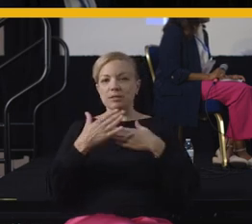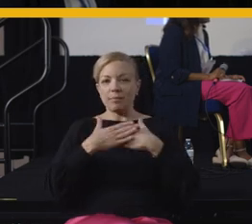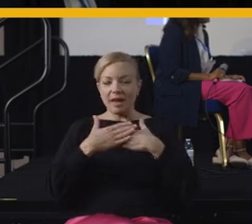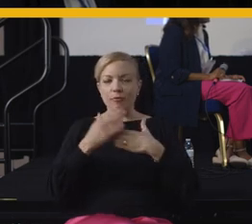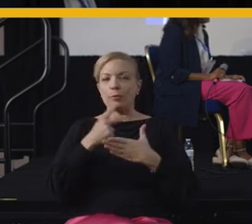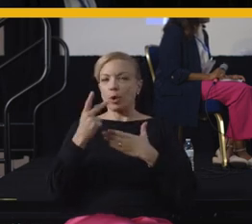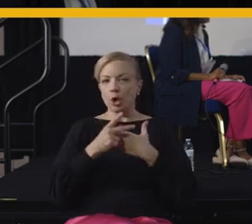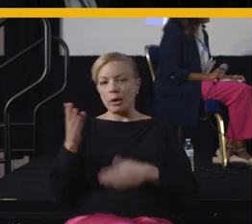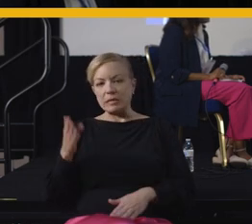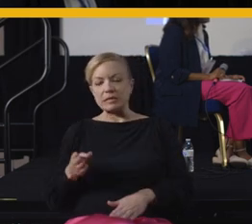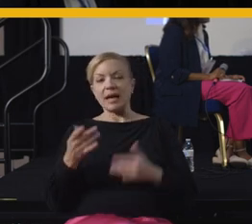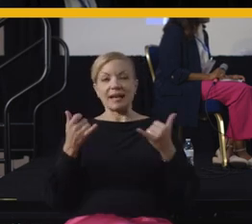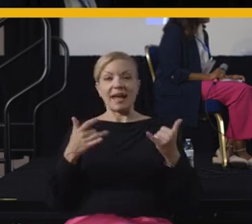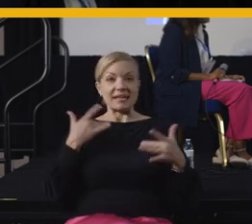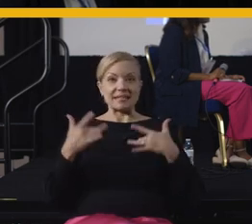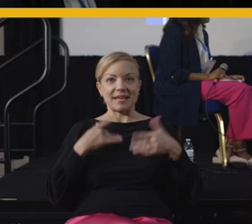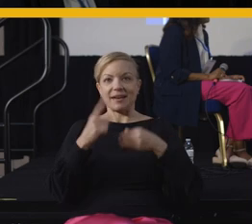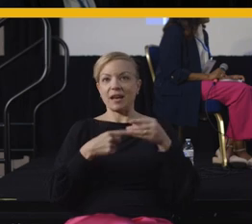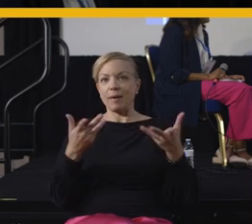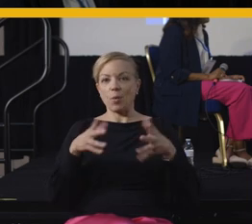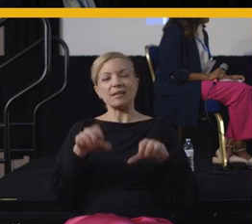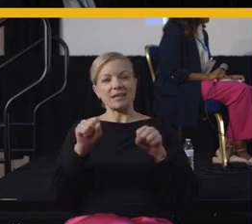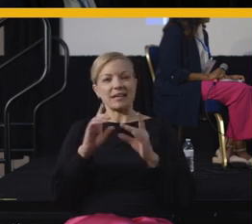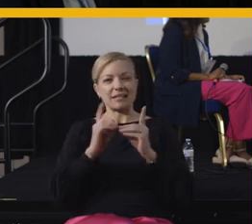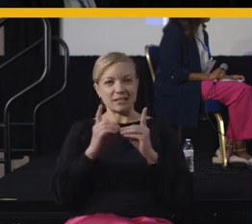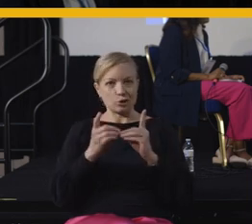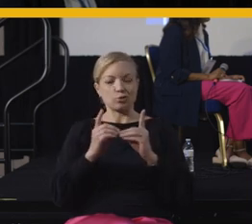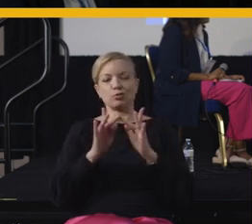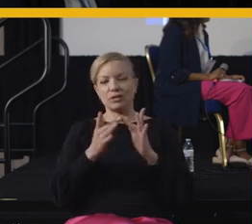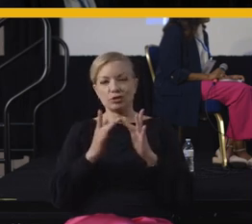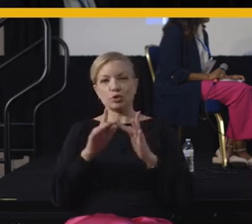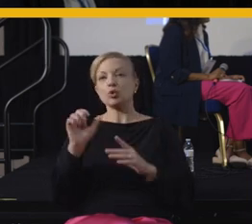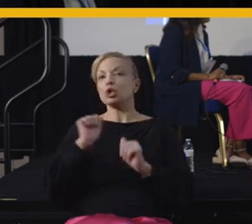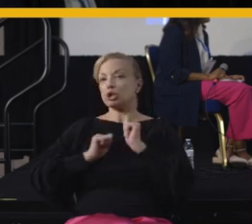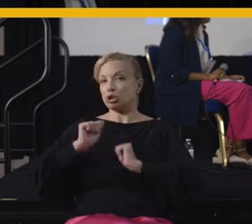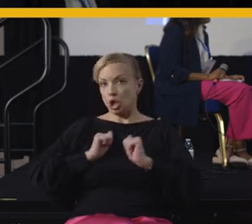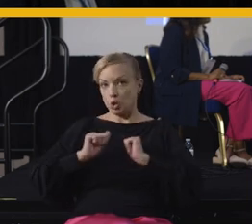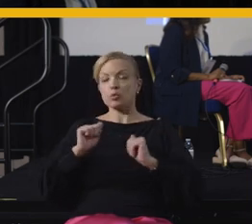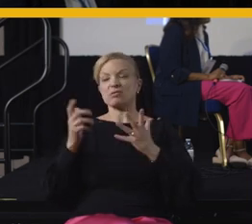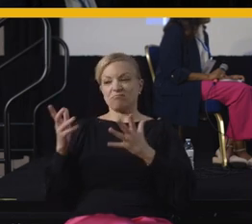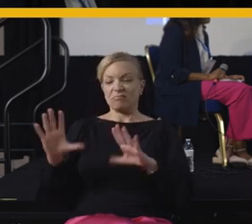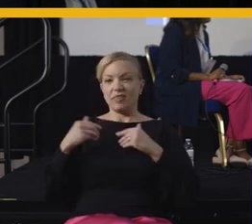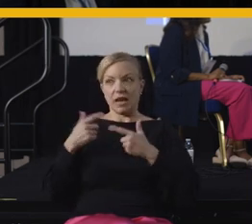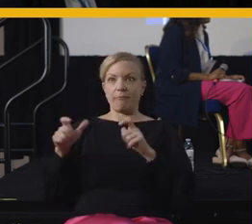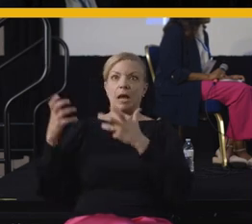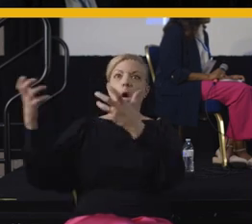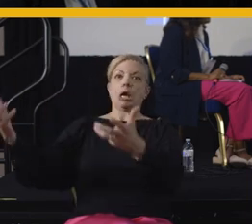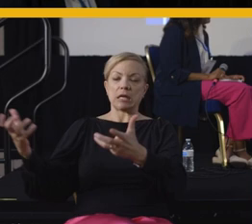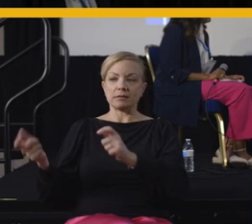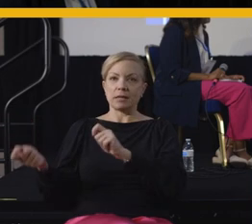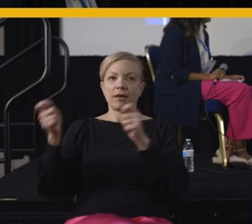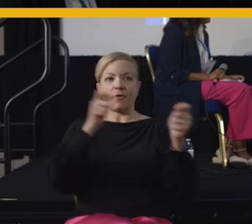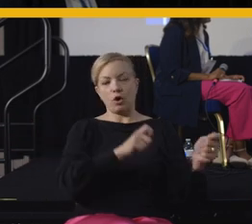side, one of the things we're excited about is taking digital studios, digital first shows, and the ones that have big audiences, maybe evolving